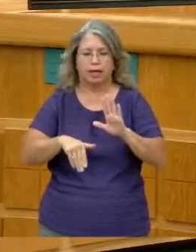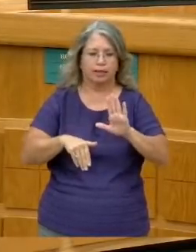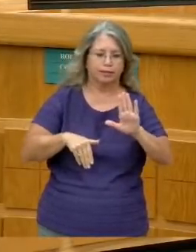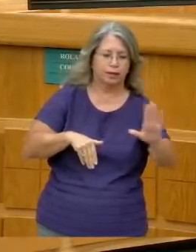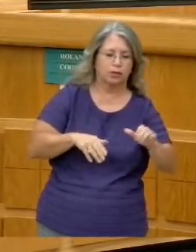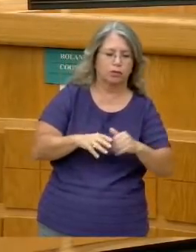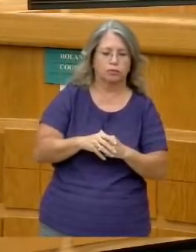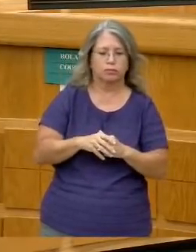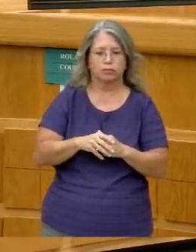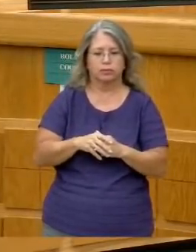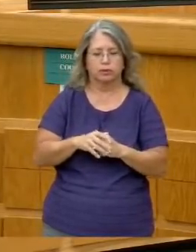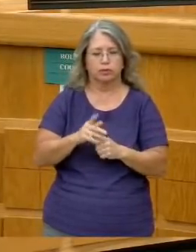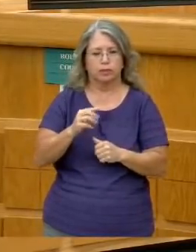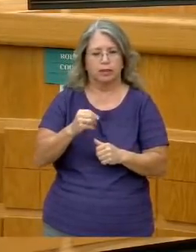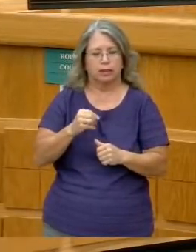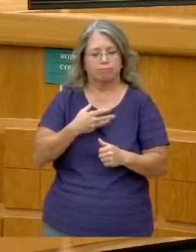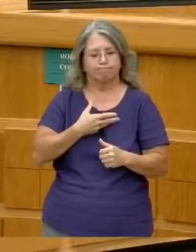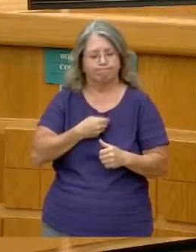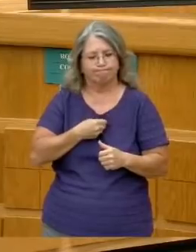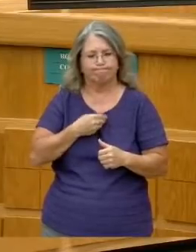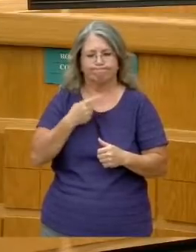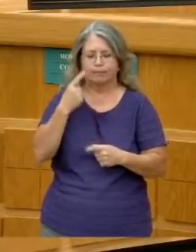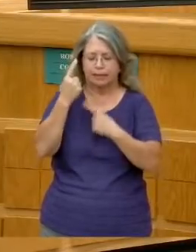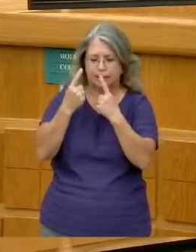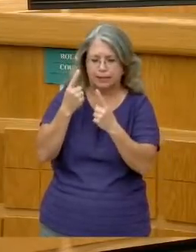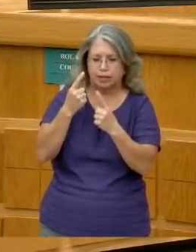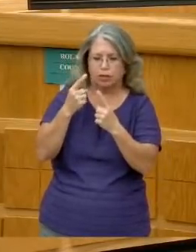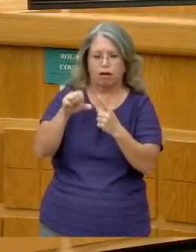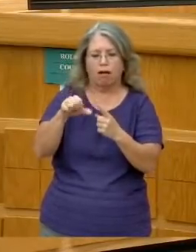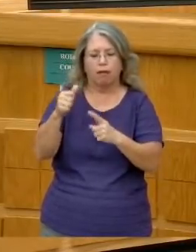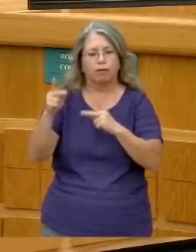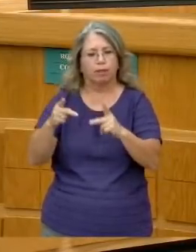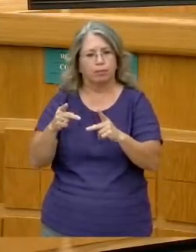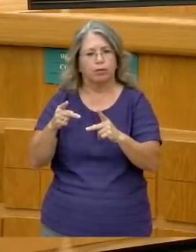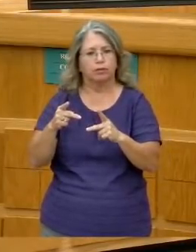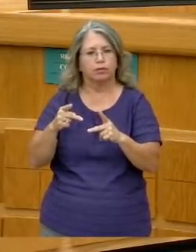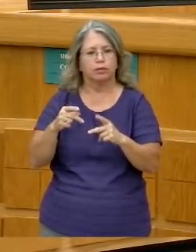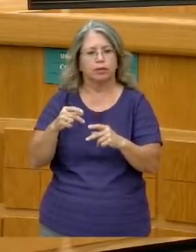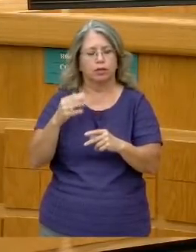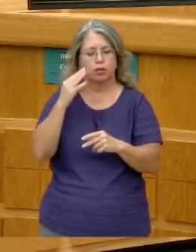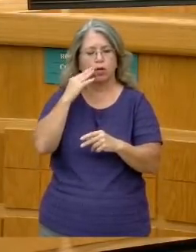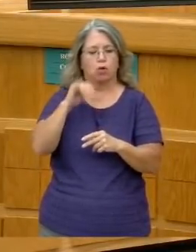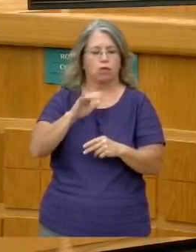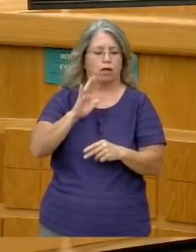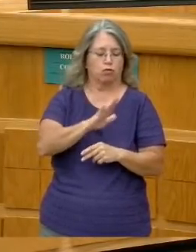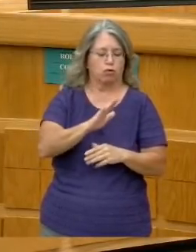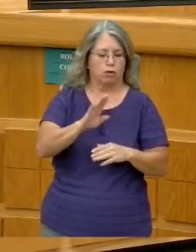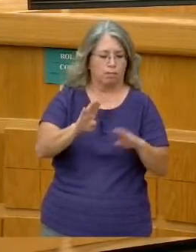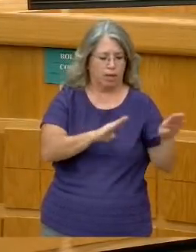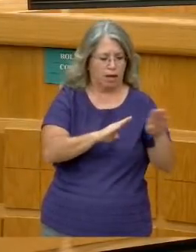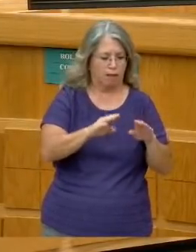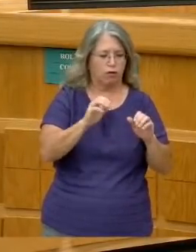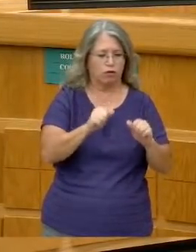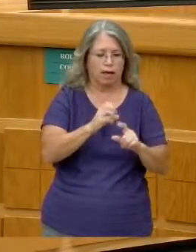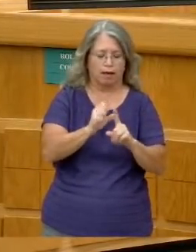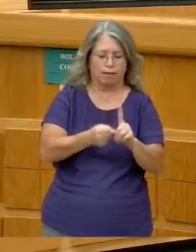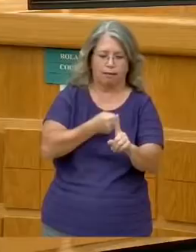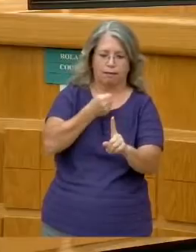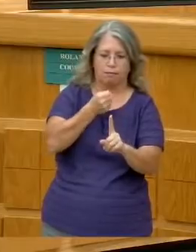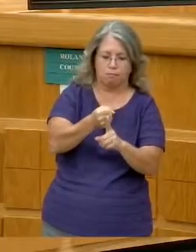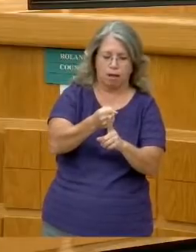others. Be selfless and know that your behavior can impact the innocent people that are around